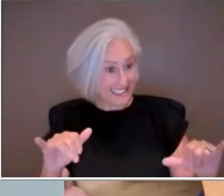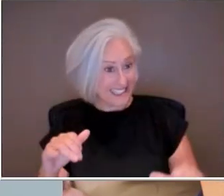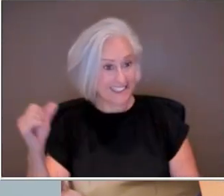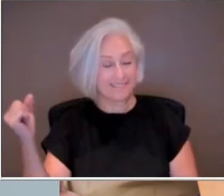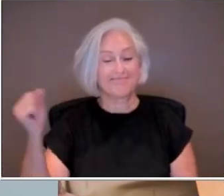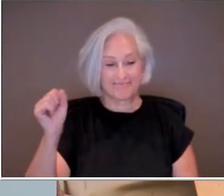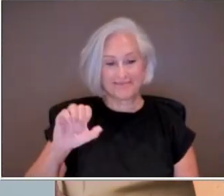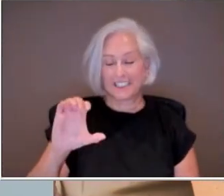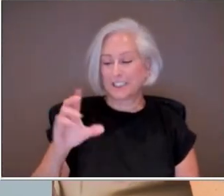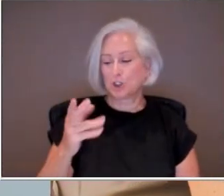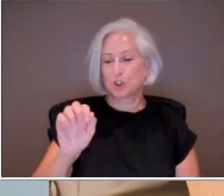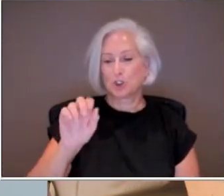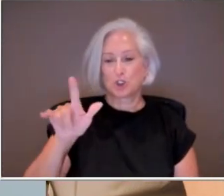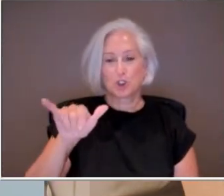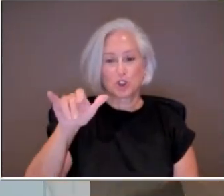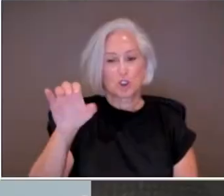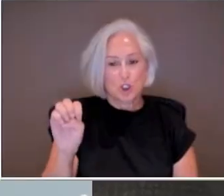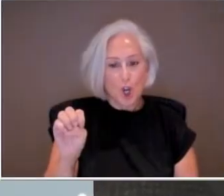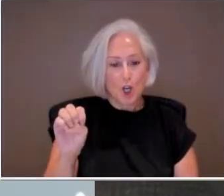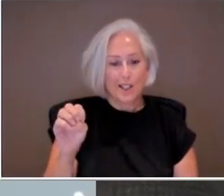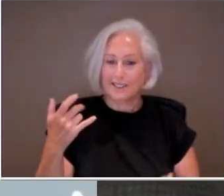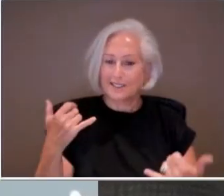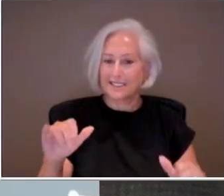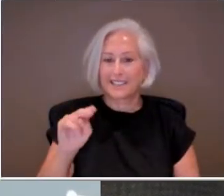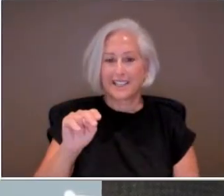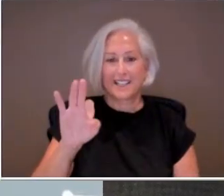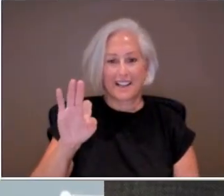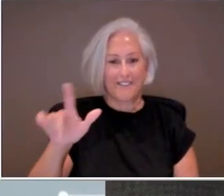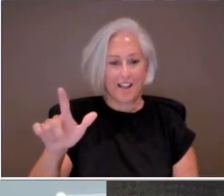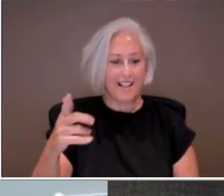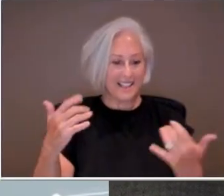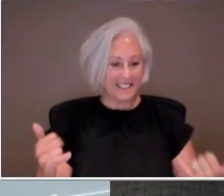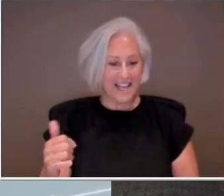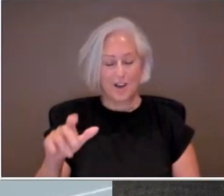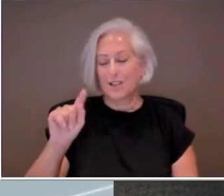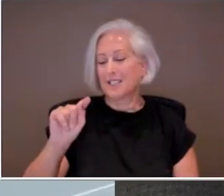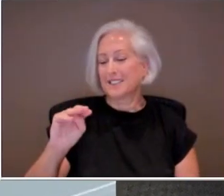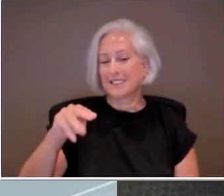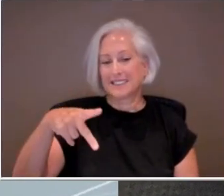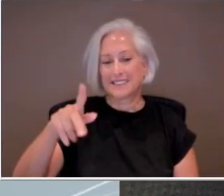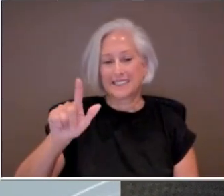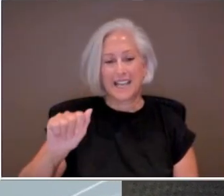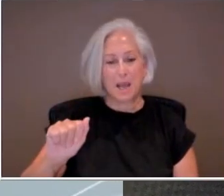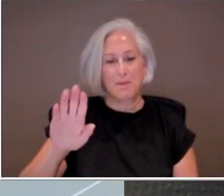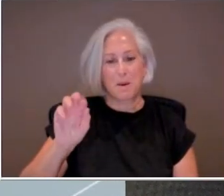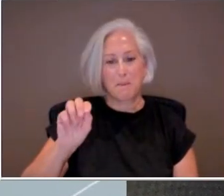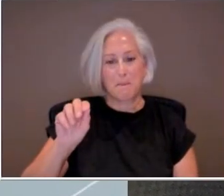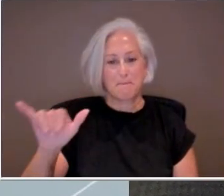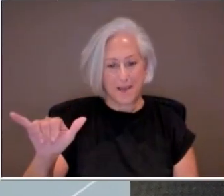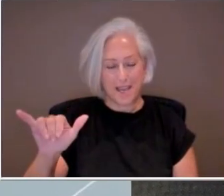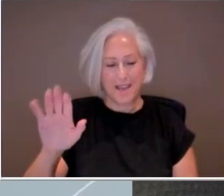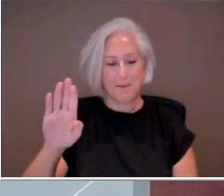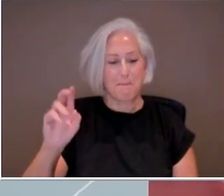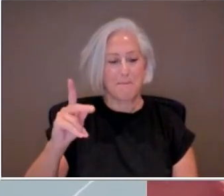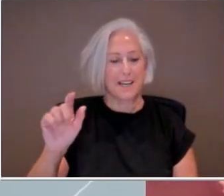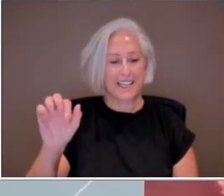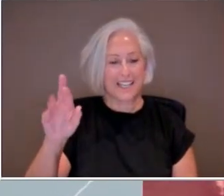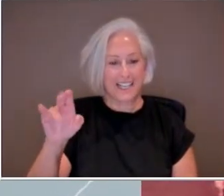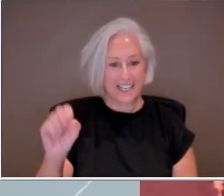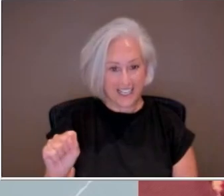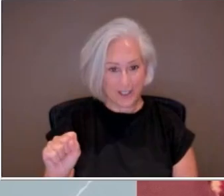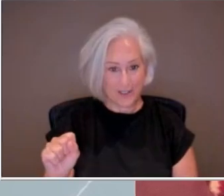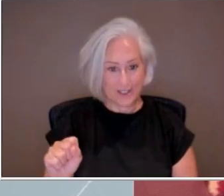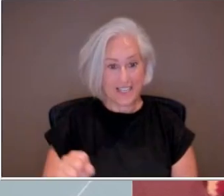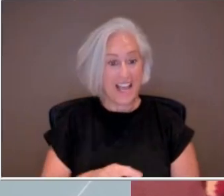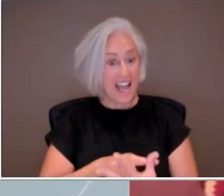Charlie is with the Tampa Bay Buccaneers. Tampa Bay Buccaneers. Yes. And you have 3 other very successful